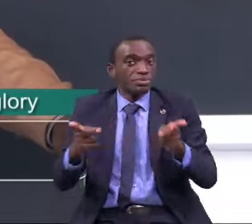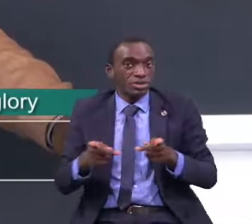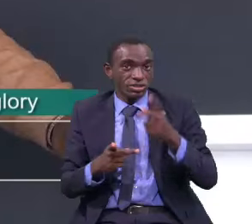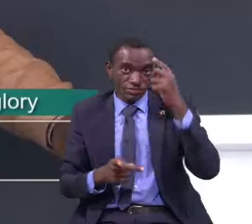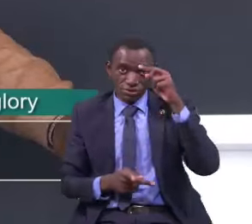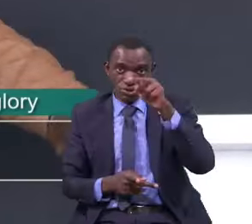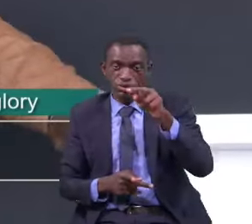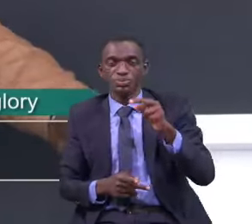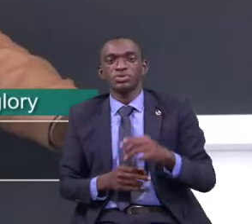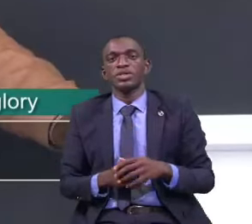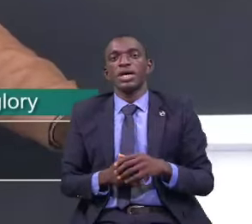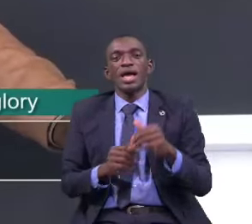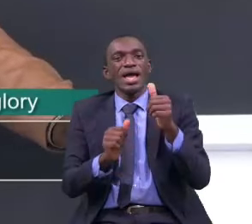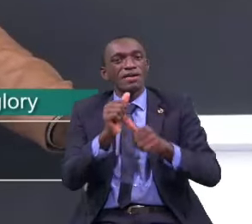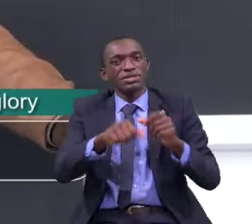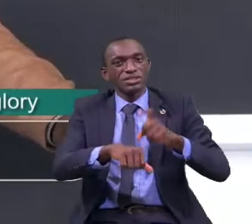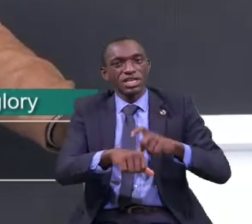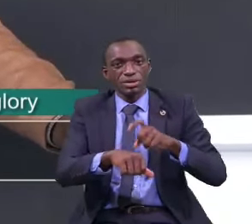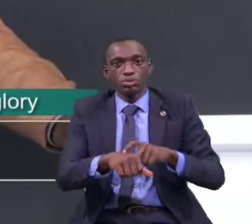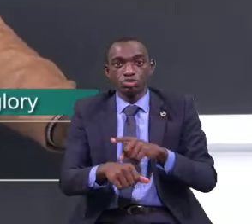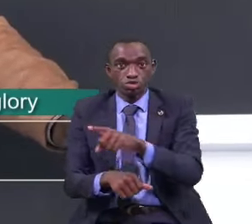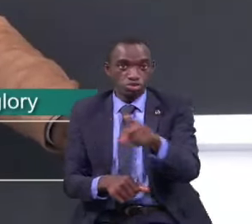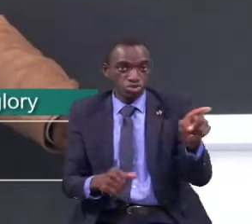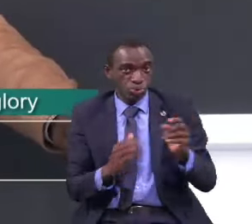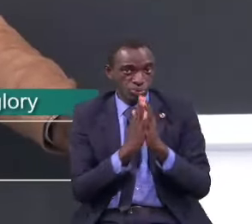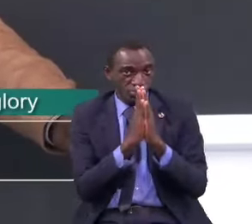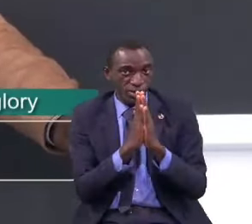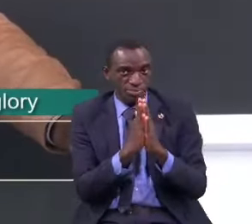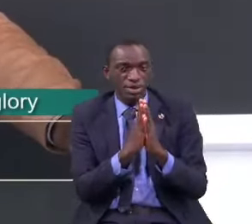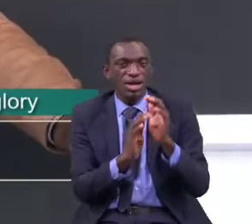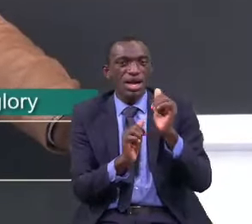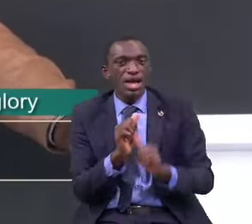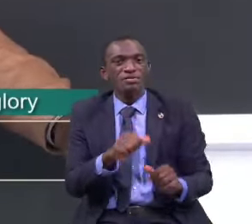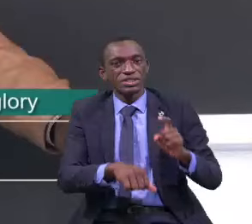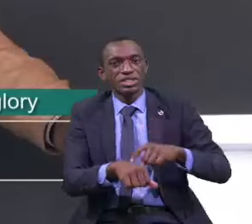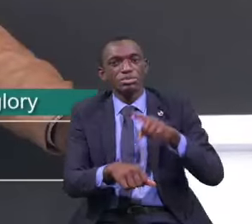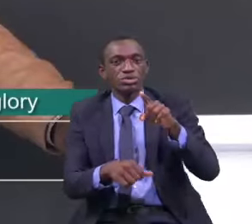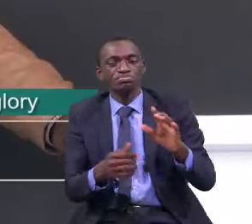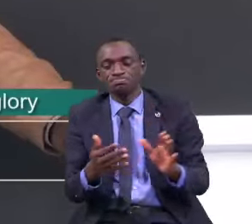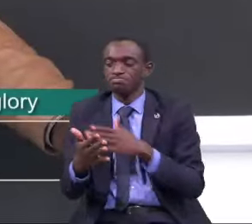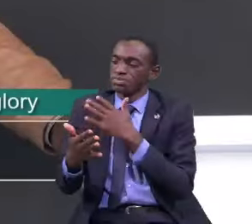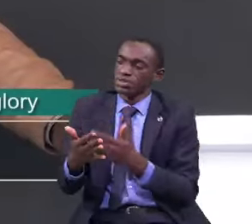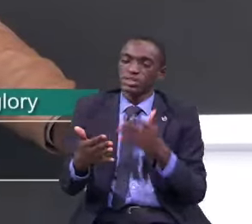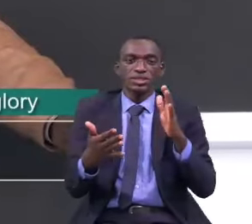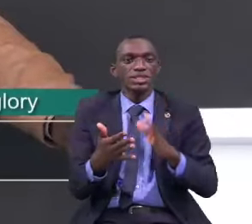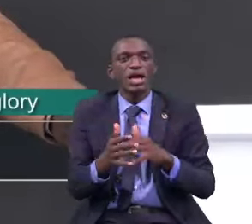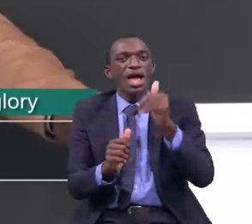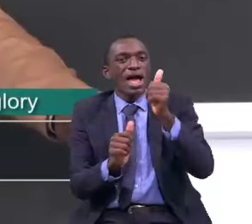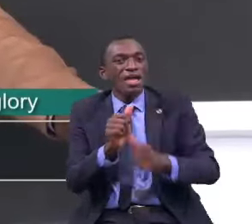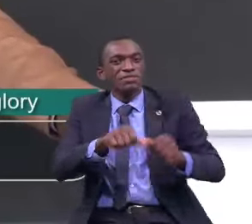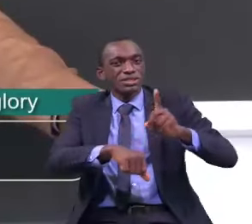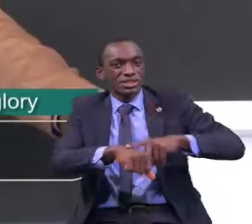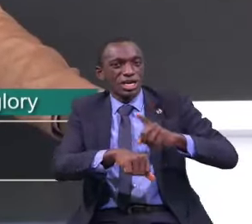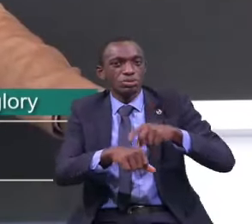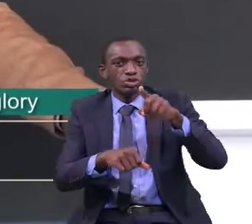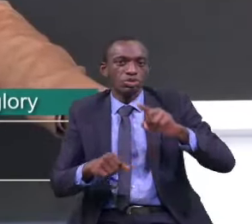Every time you pray, every time you sing, every time you